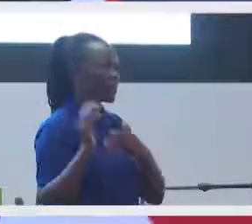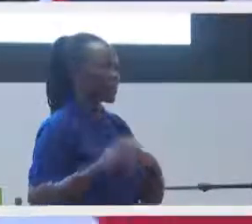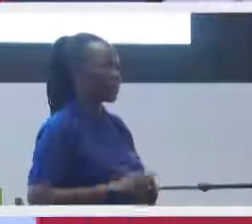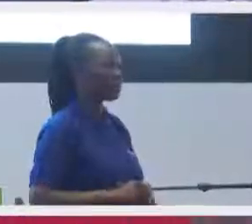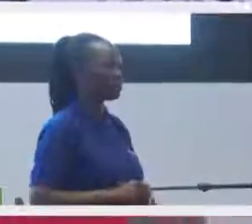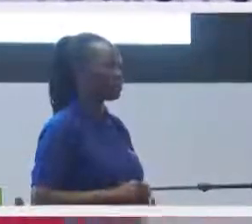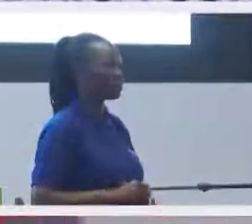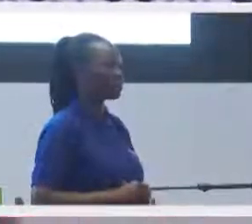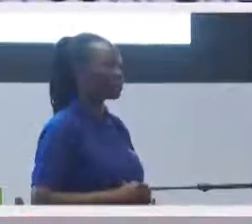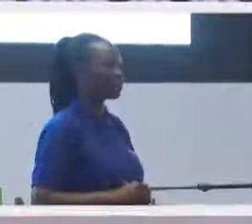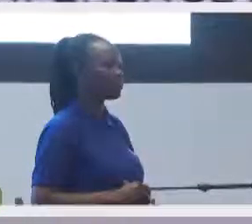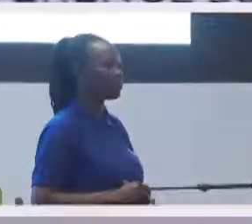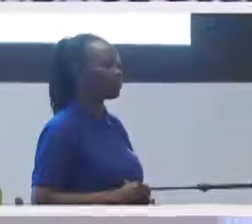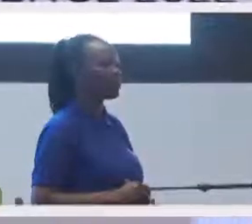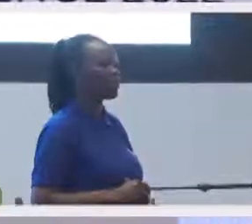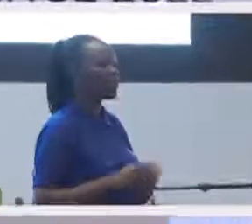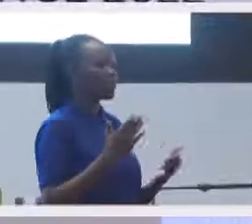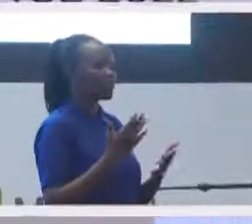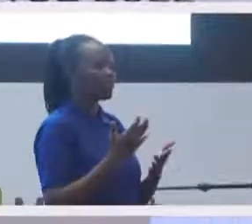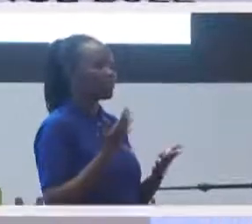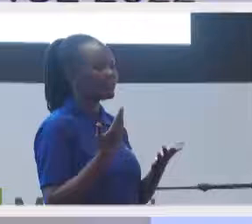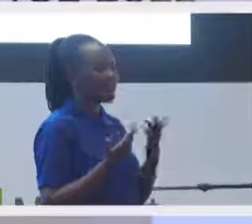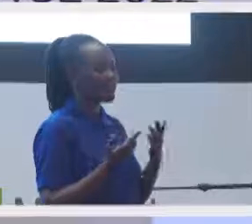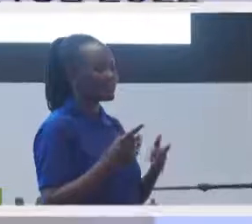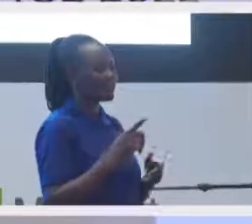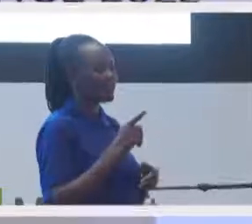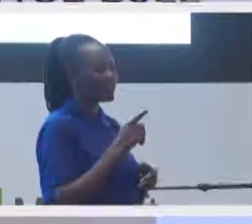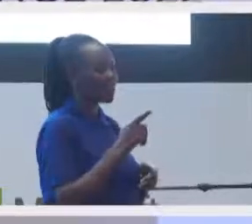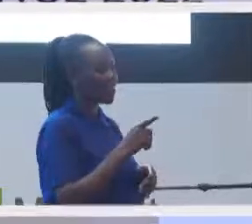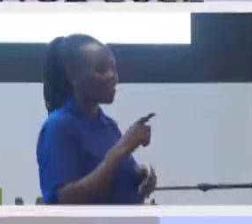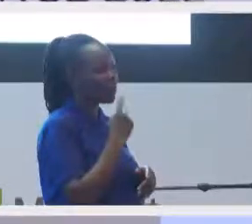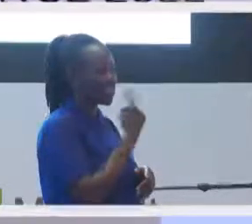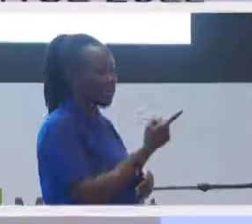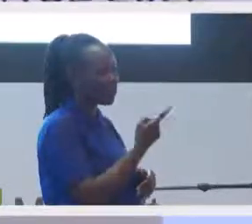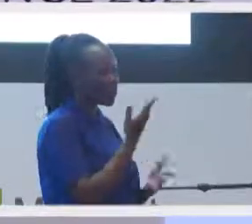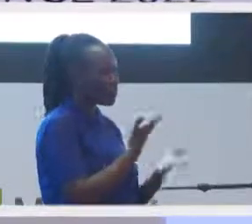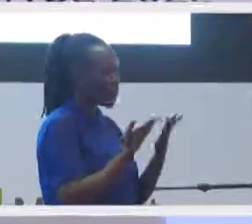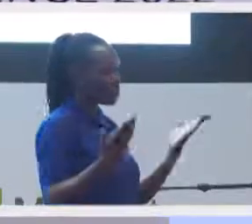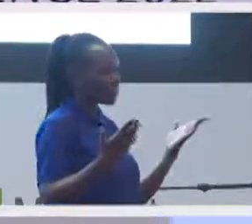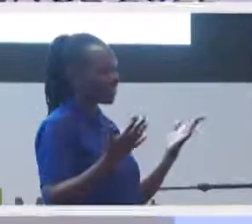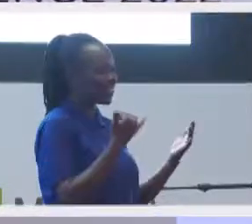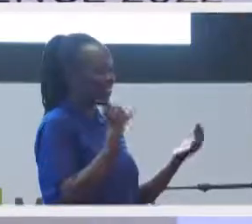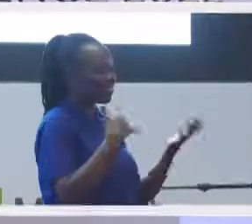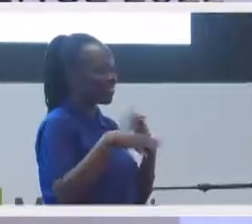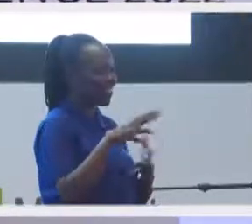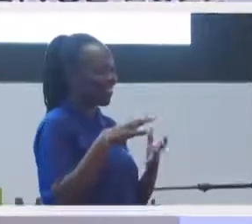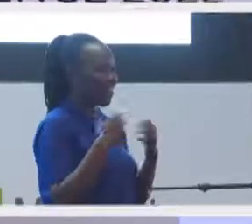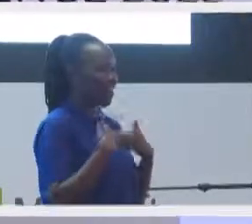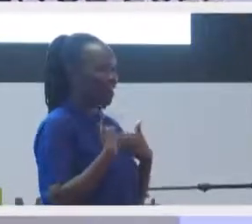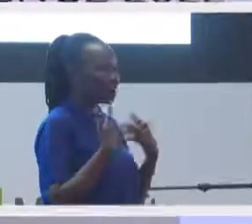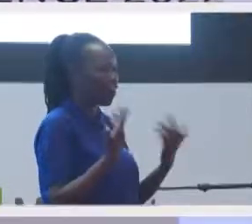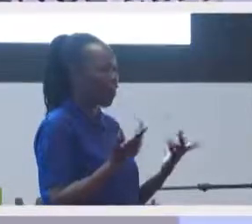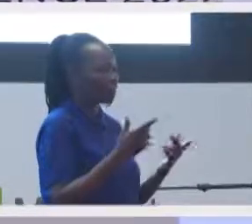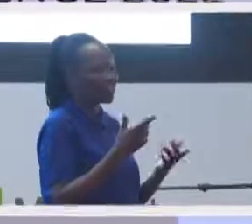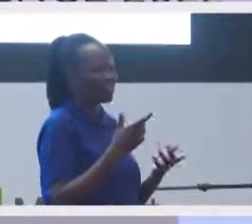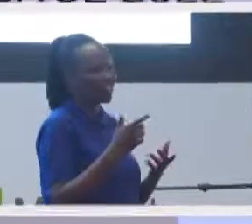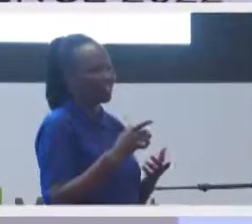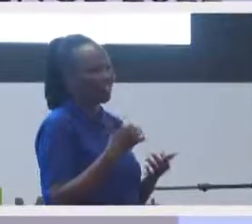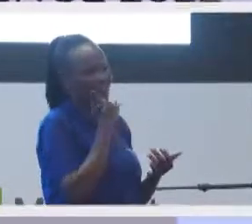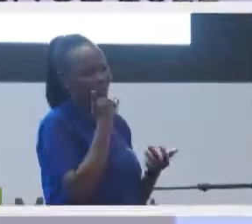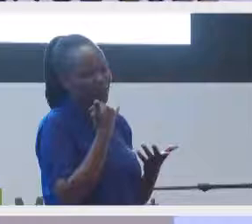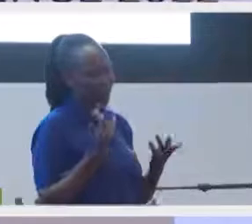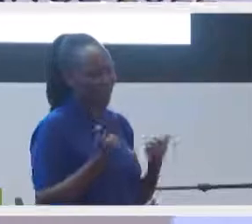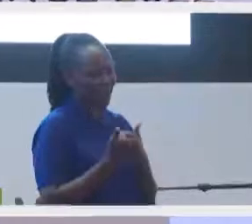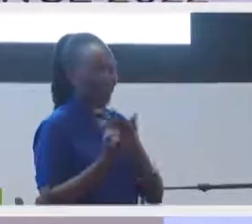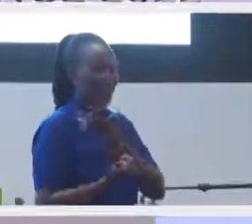I'll warn you, something is gonna go wrong. So if that's not, it's because I'm cheating. So give me 1